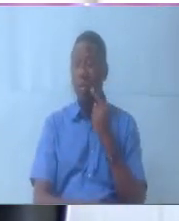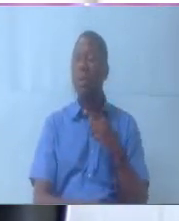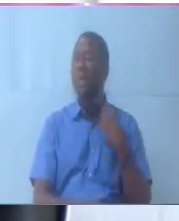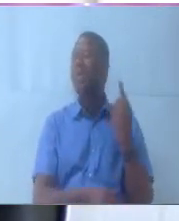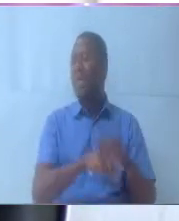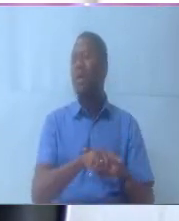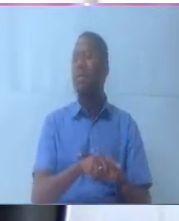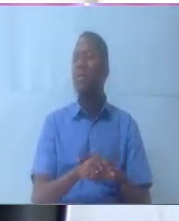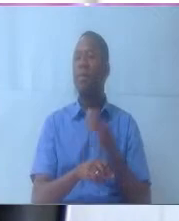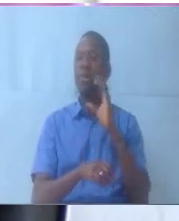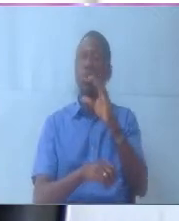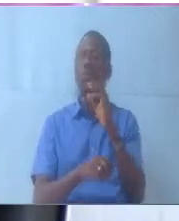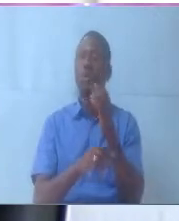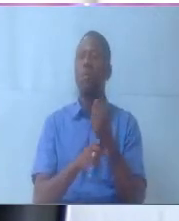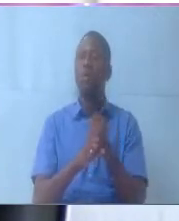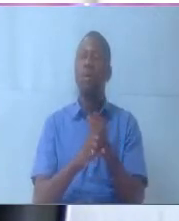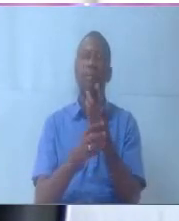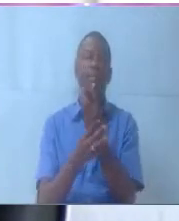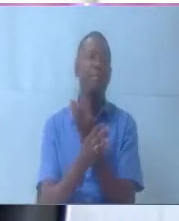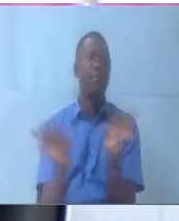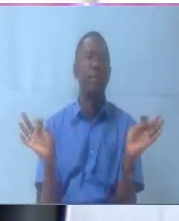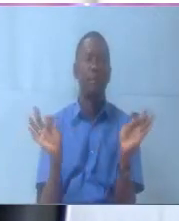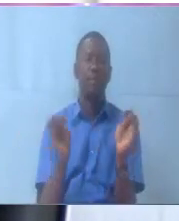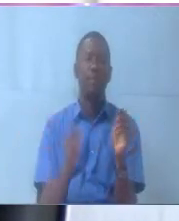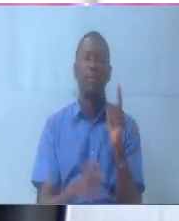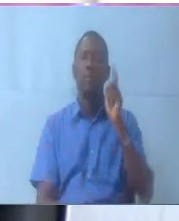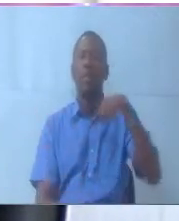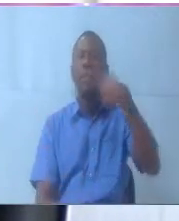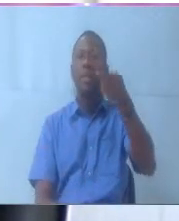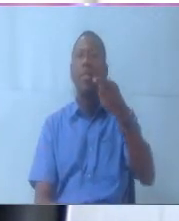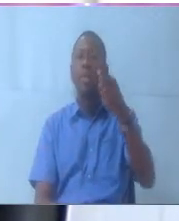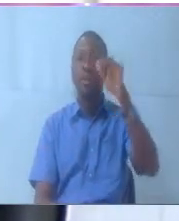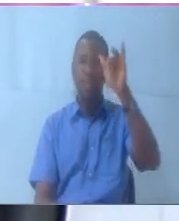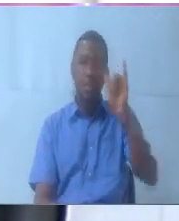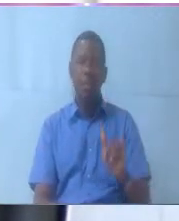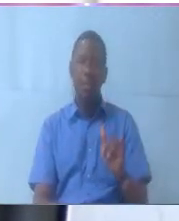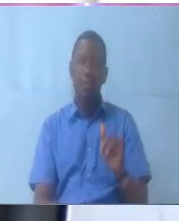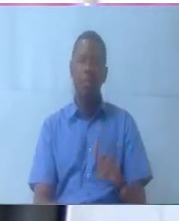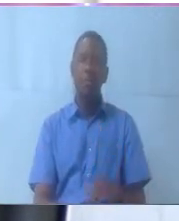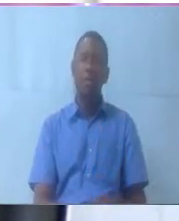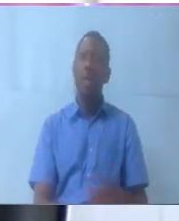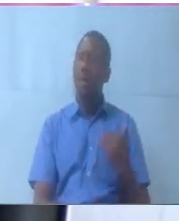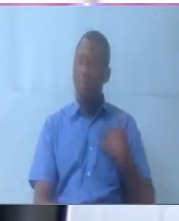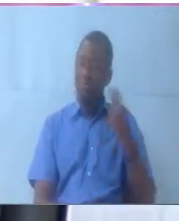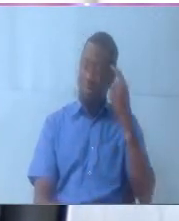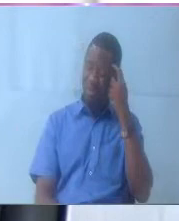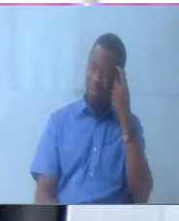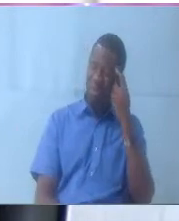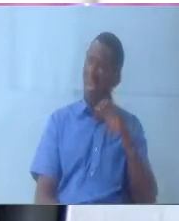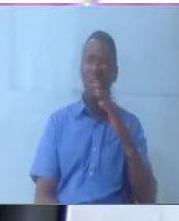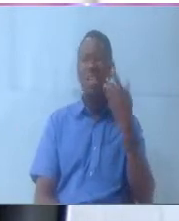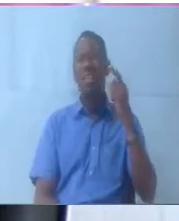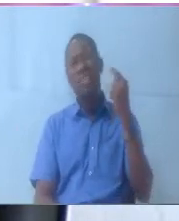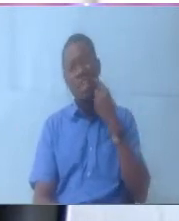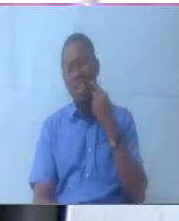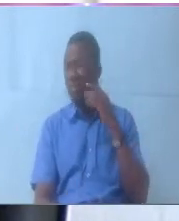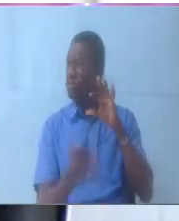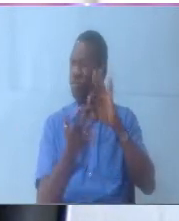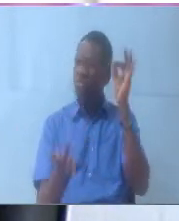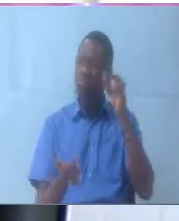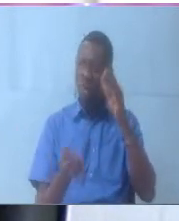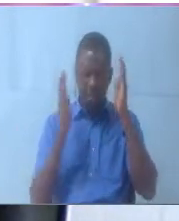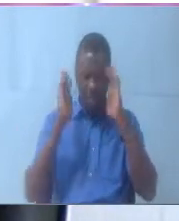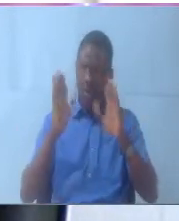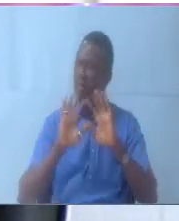fanankono wala tumola. The following year, Sanaka, people decided to pray any day they want to pray. Molu salta luolunding ilafta salla